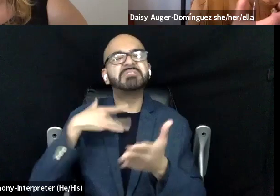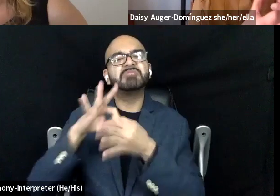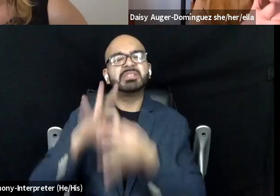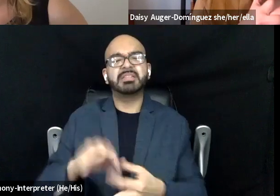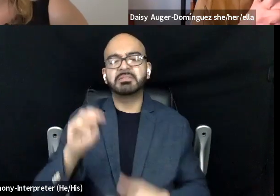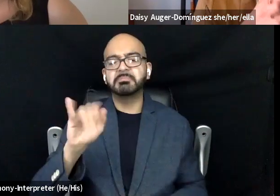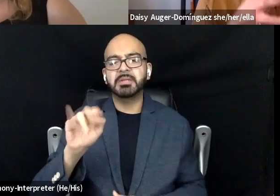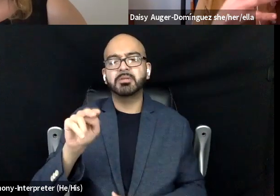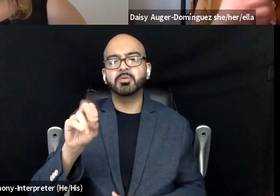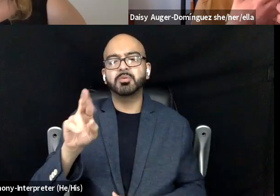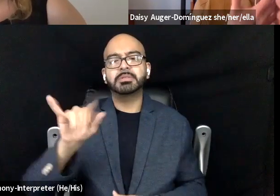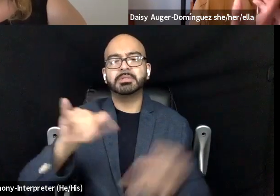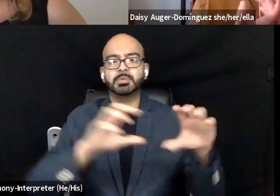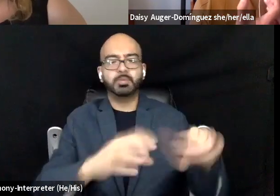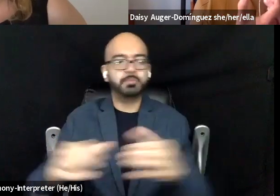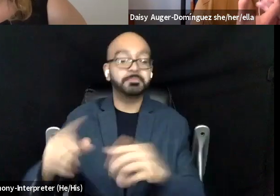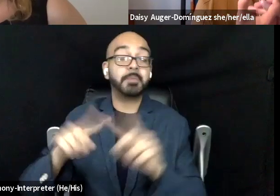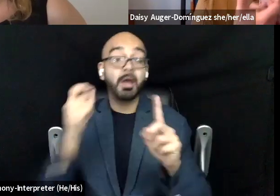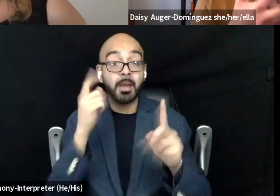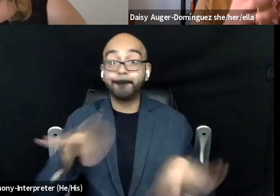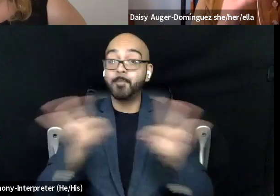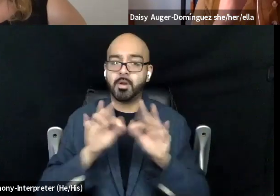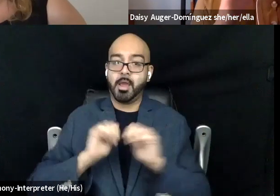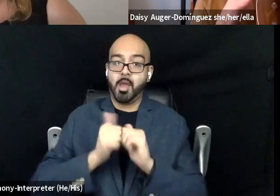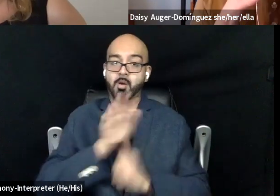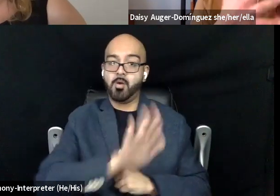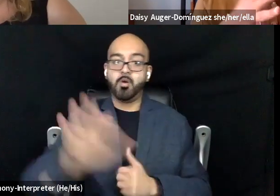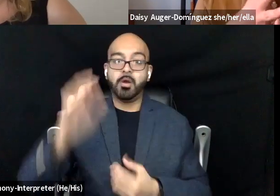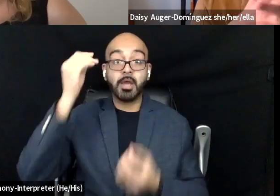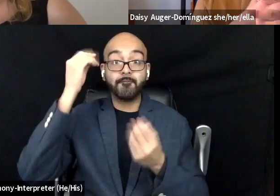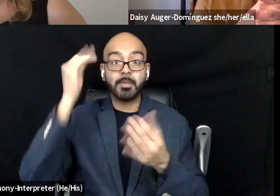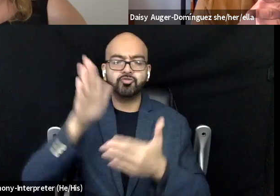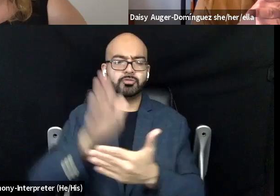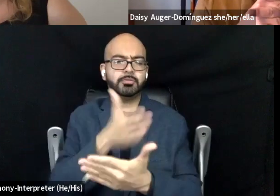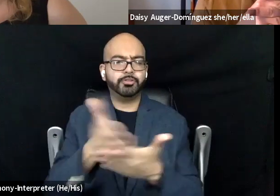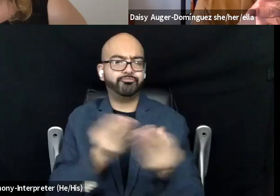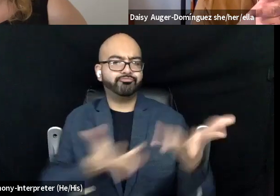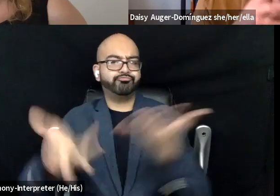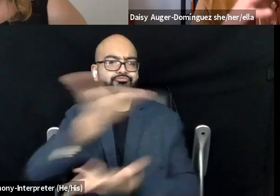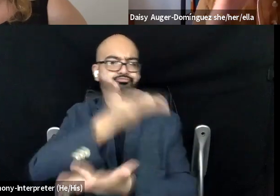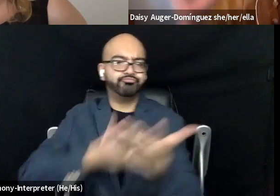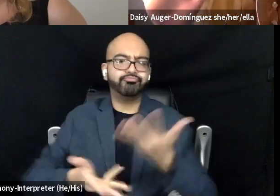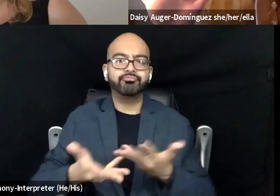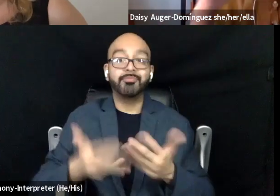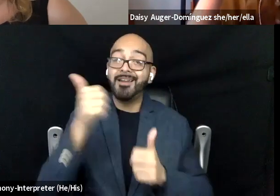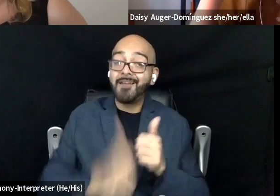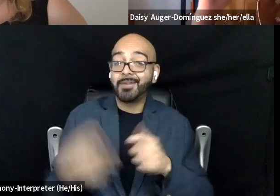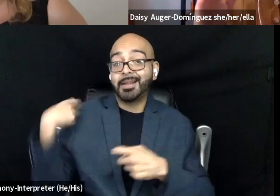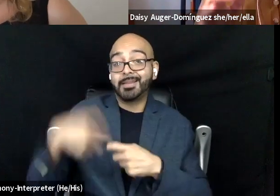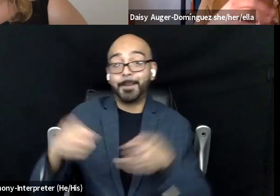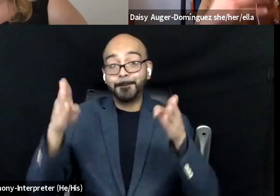shared. In most companies that I've worked for, every Latino that I speak to, for the most